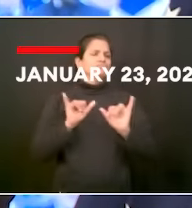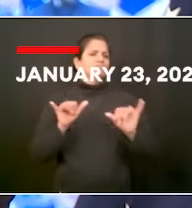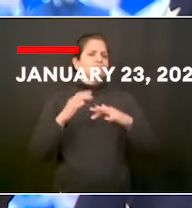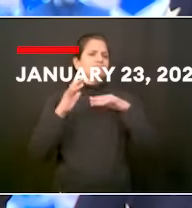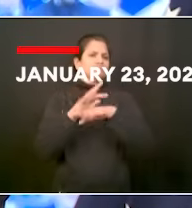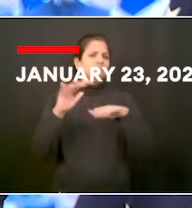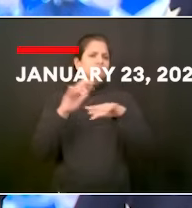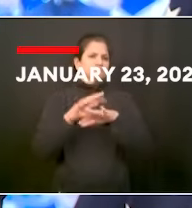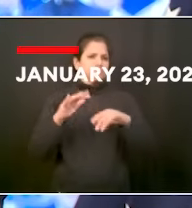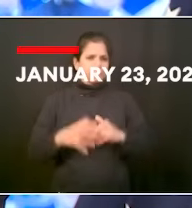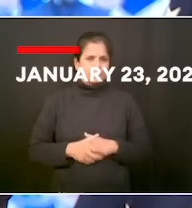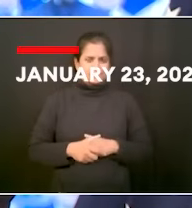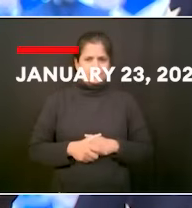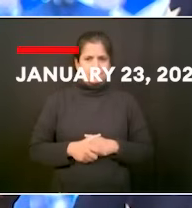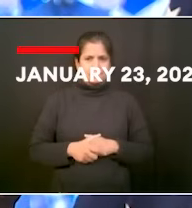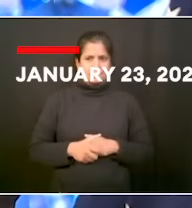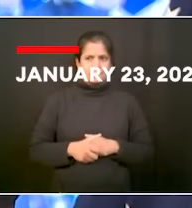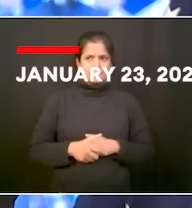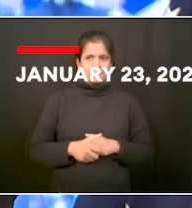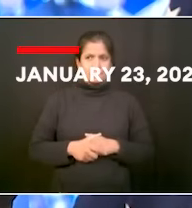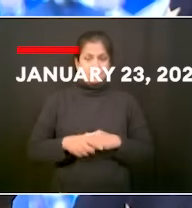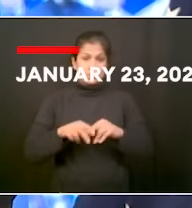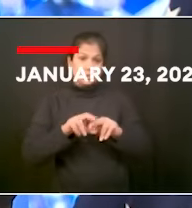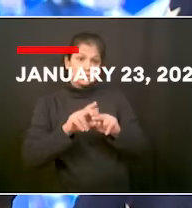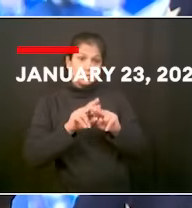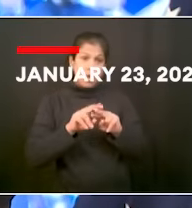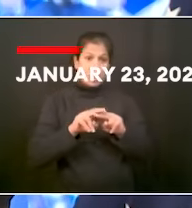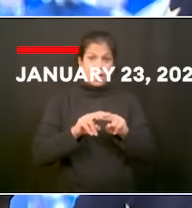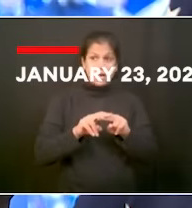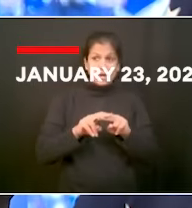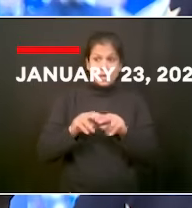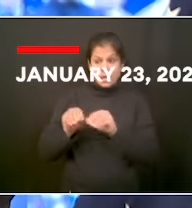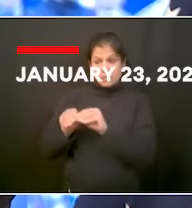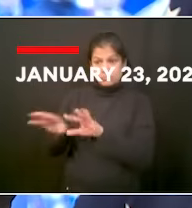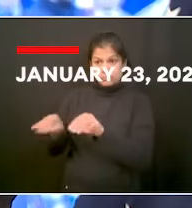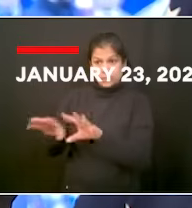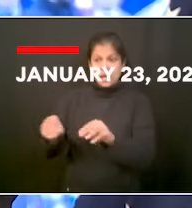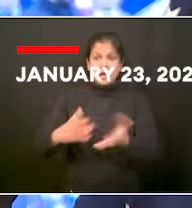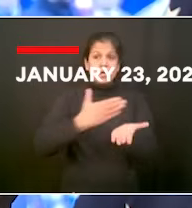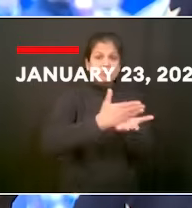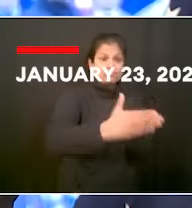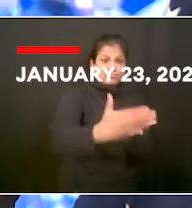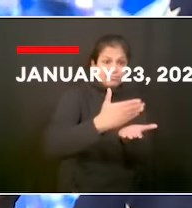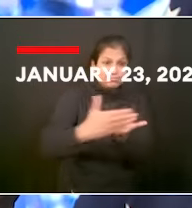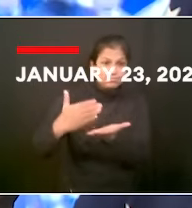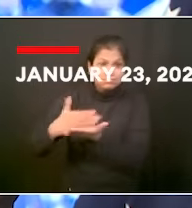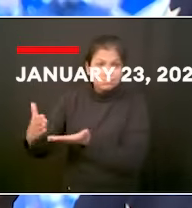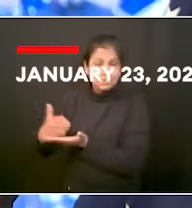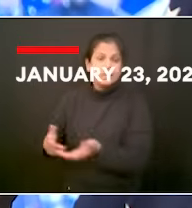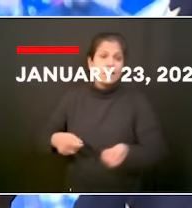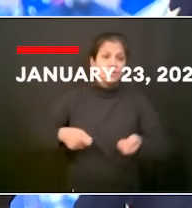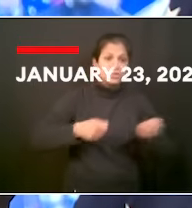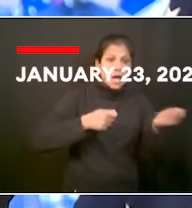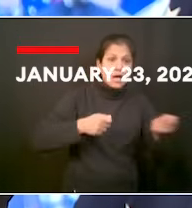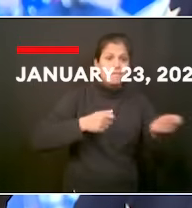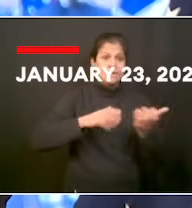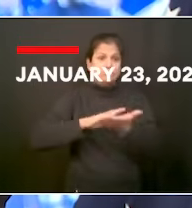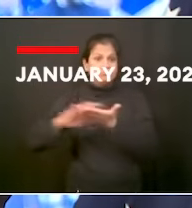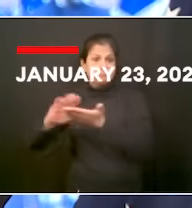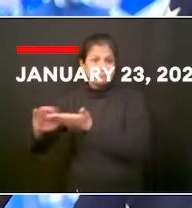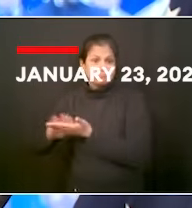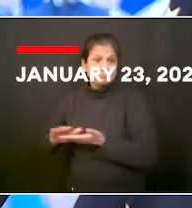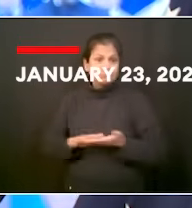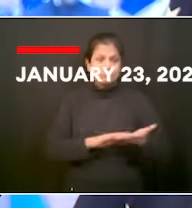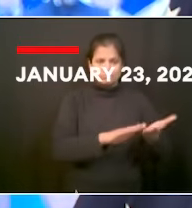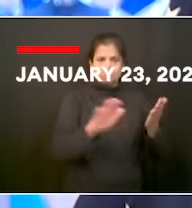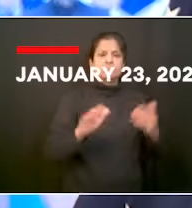salting of the streets, when we're talking about the snowplow. I mean, the city has procured 700 million pounds of salt in advance of this storm to be